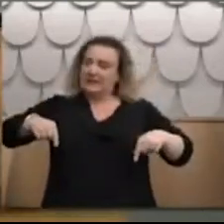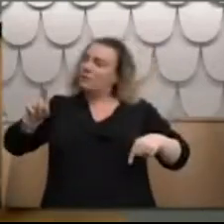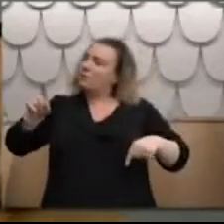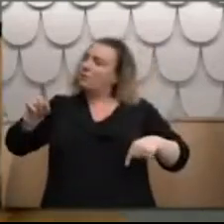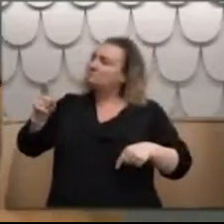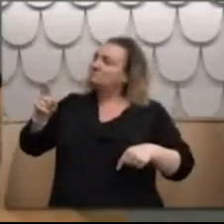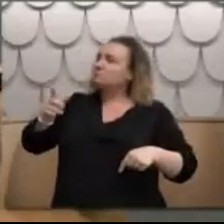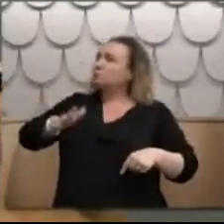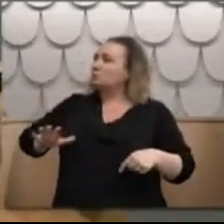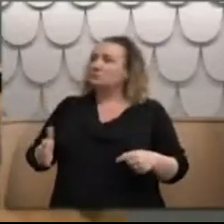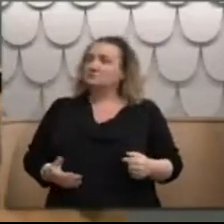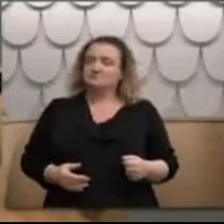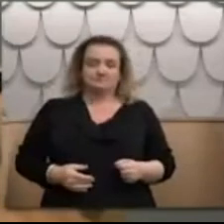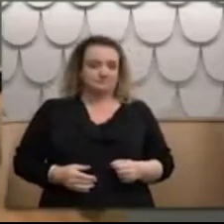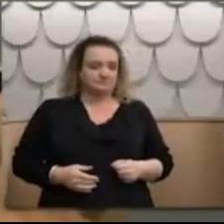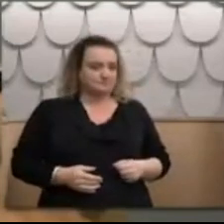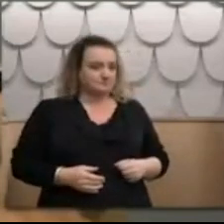are you looking for?